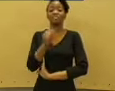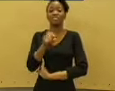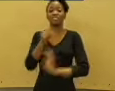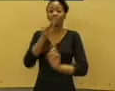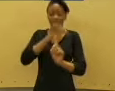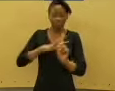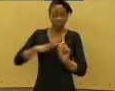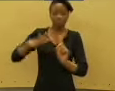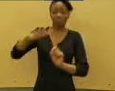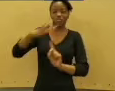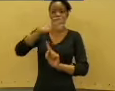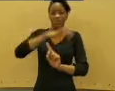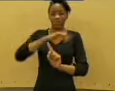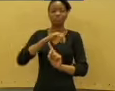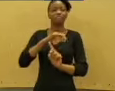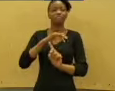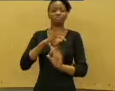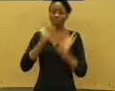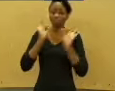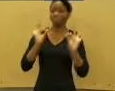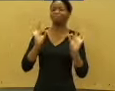environment, you know.